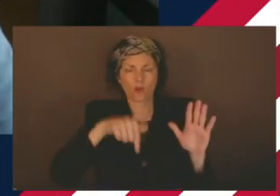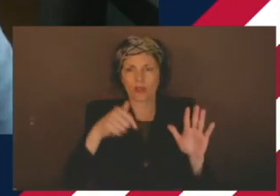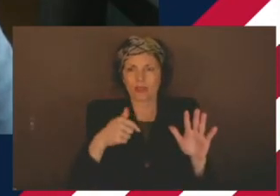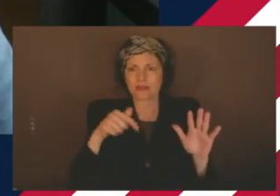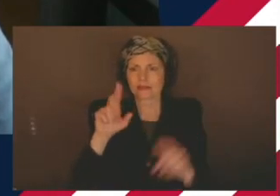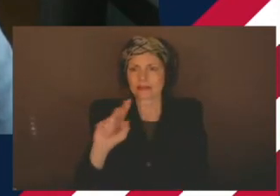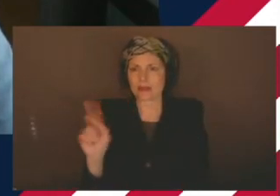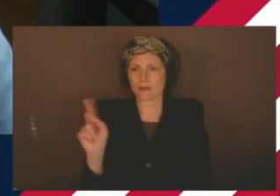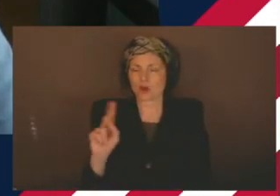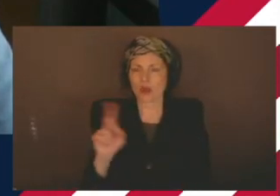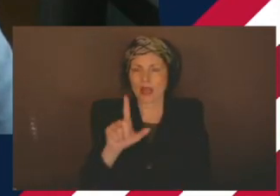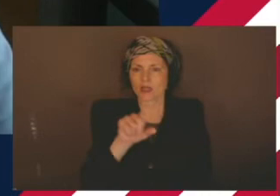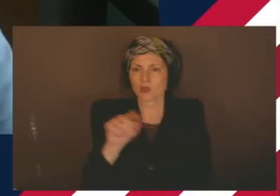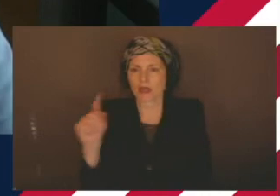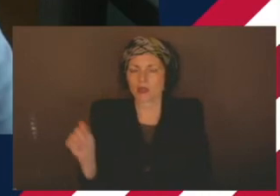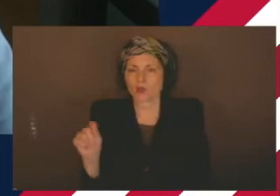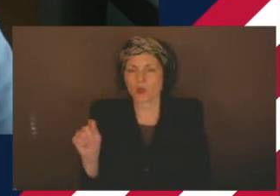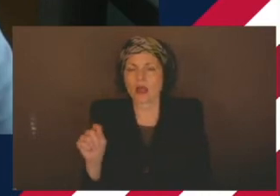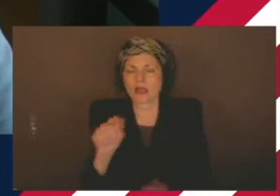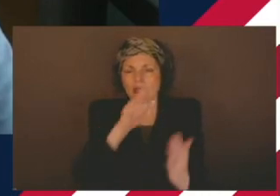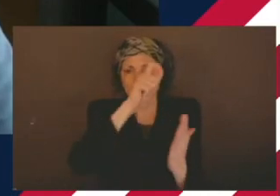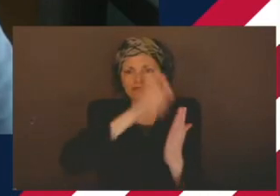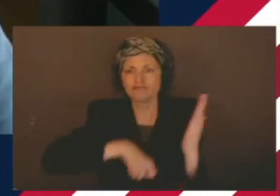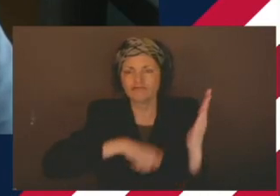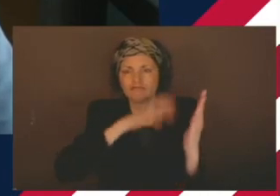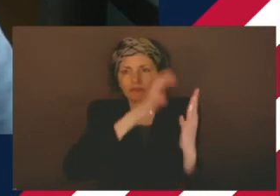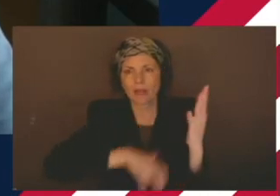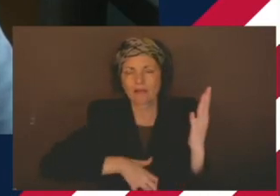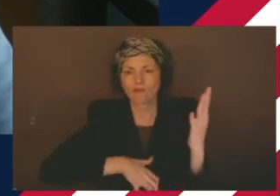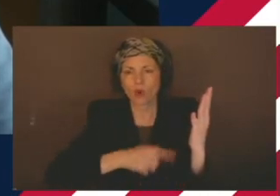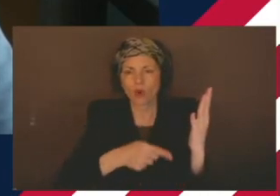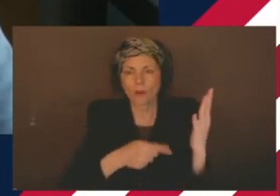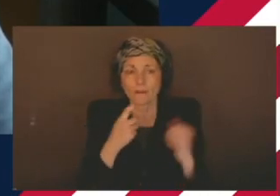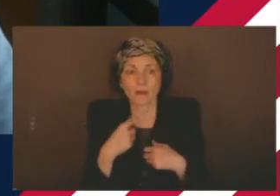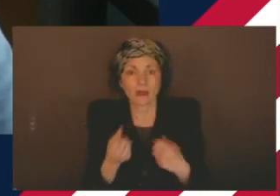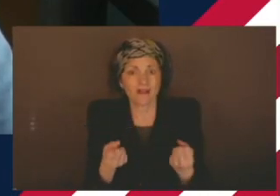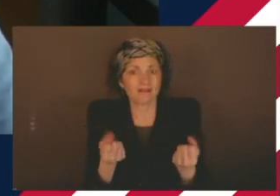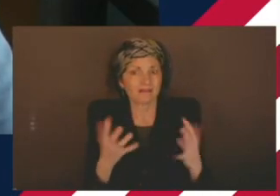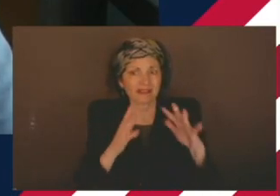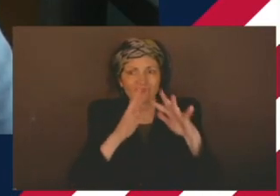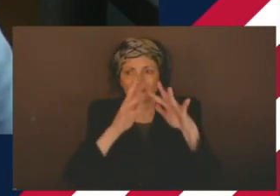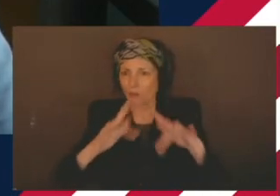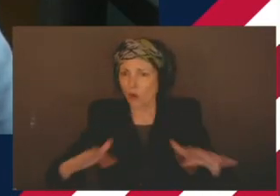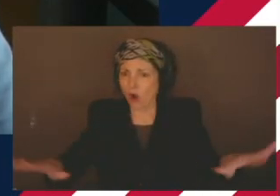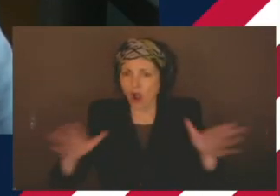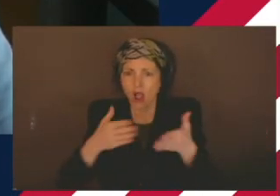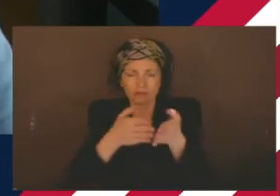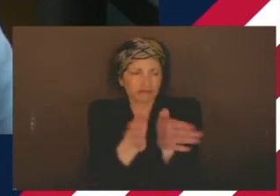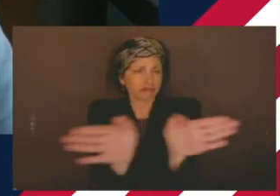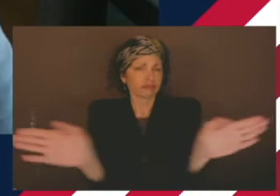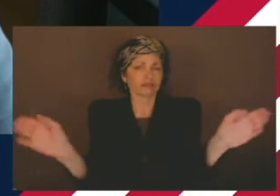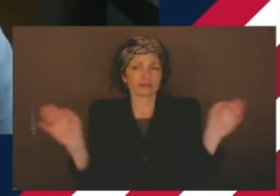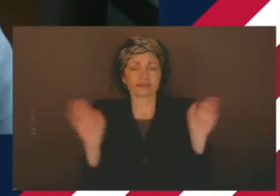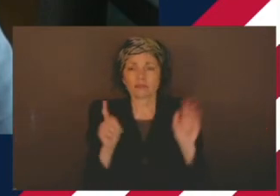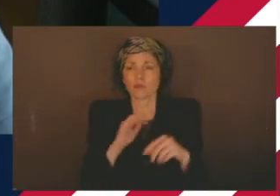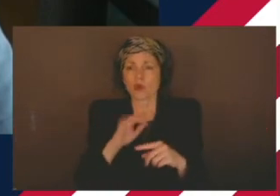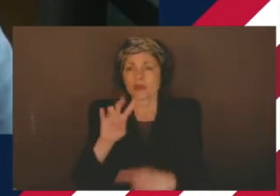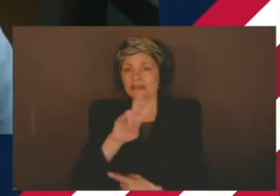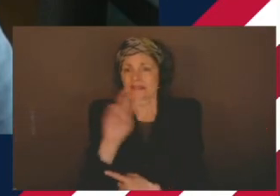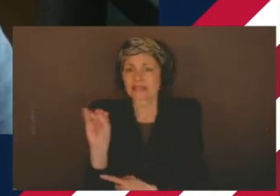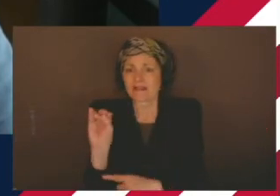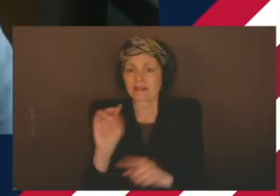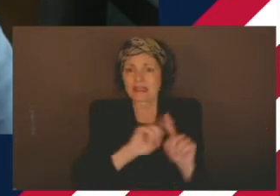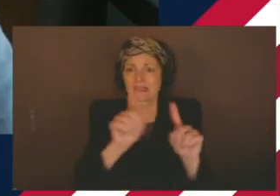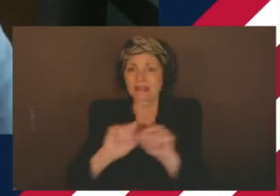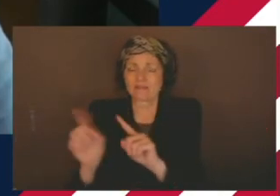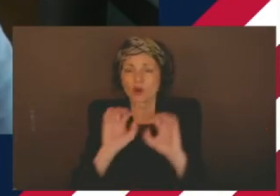of recommendations supported by a broad coalition, more than 70 organizations representing millions of people, including Sunrise,